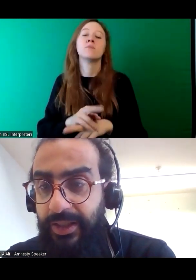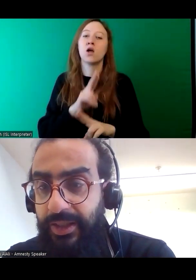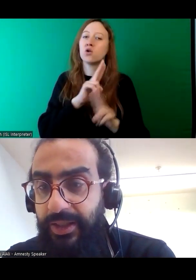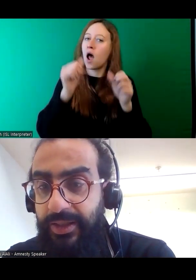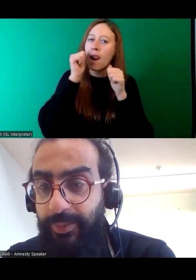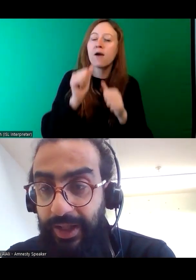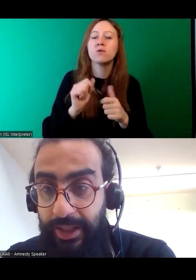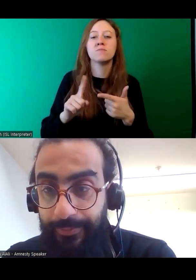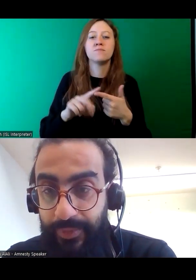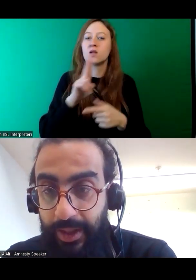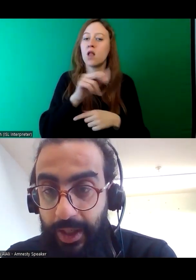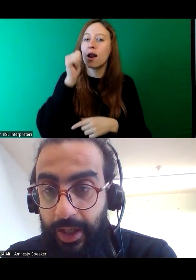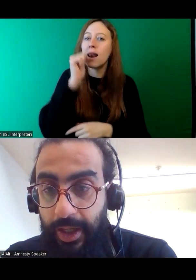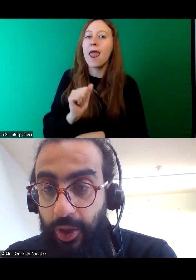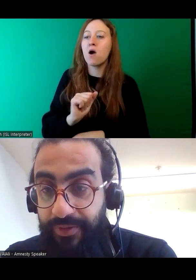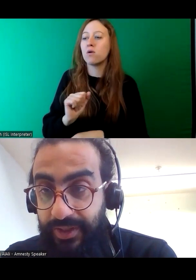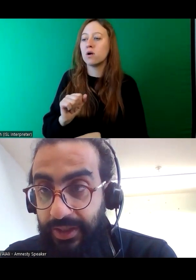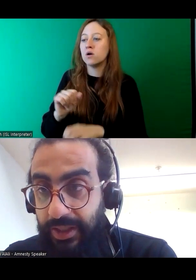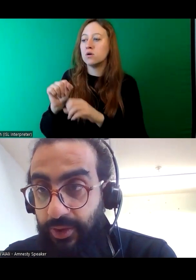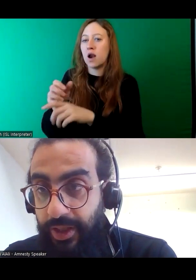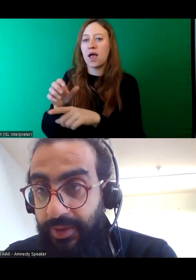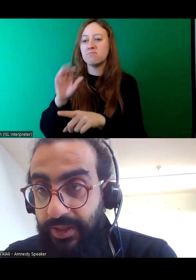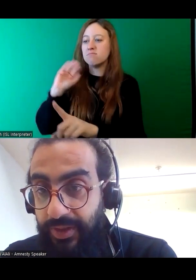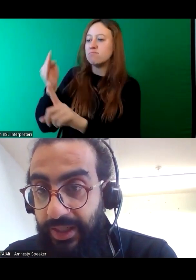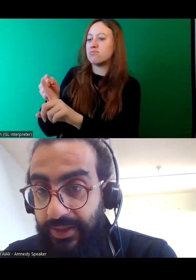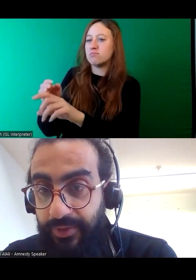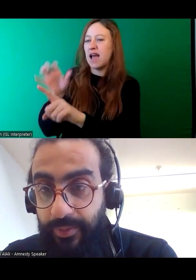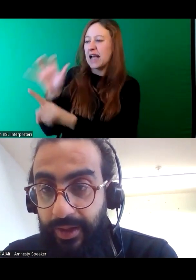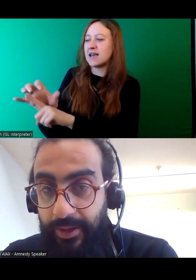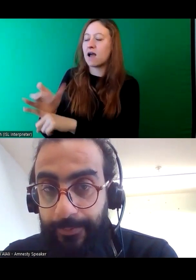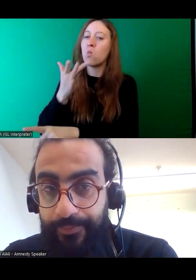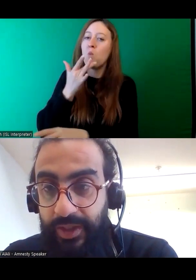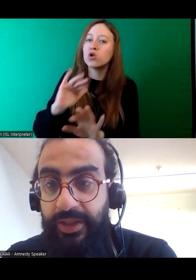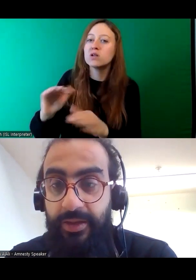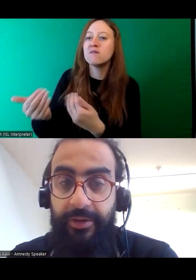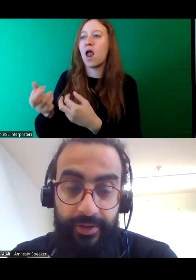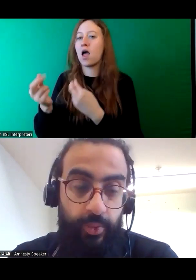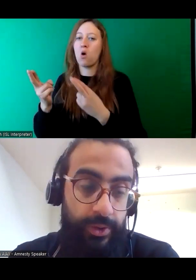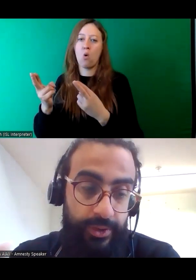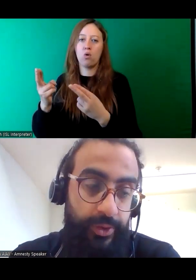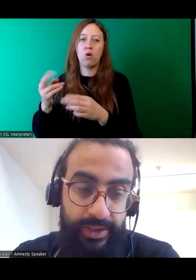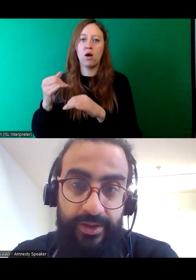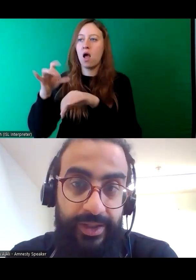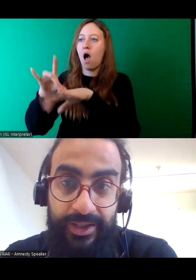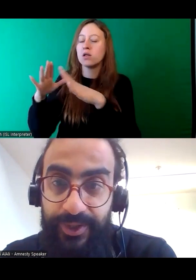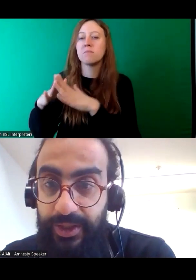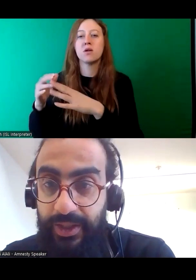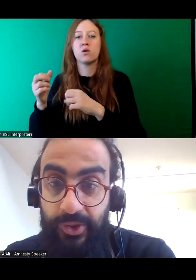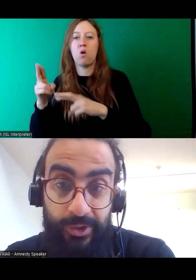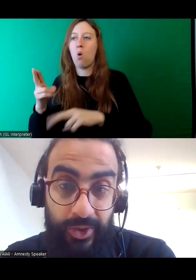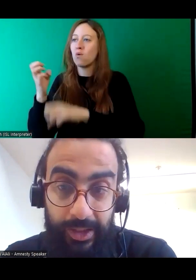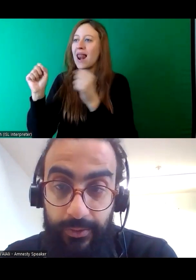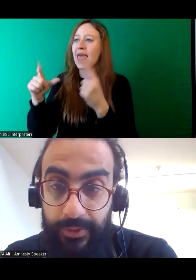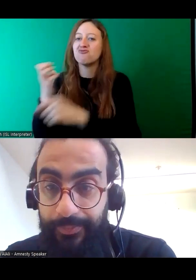essential supply of the city to inhibit civilians from getting their water or getting their electricity,